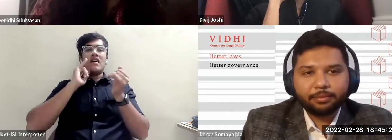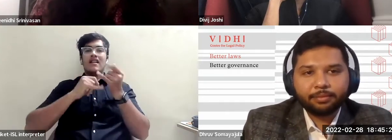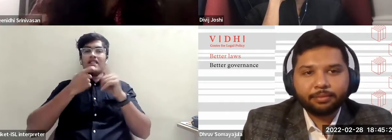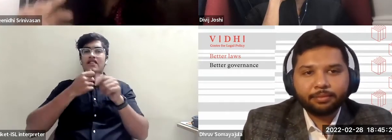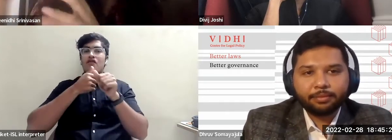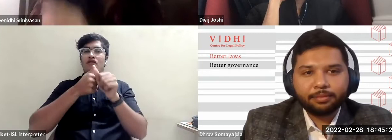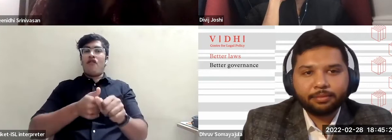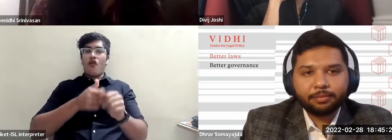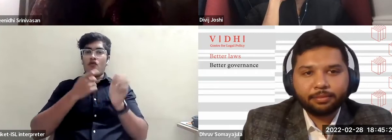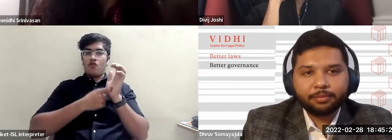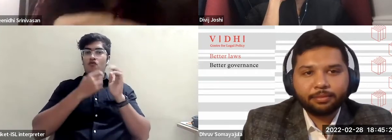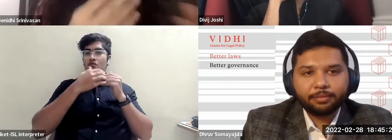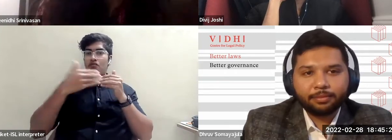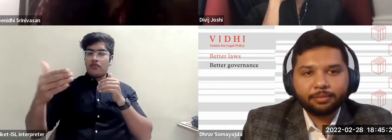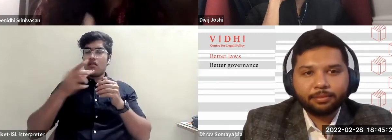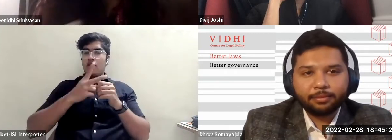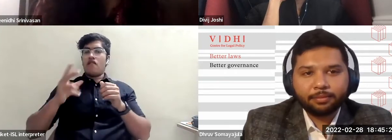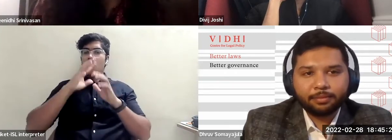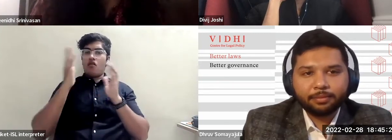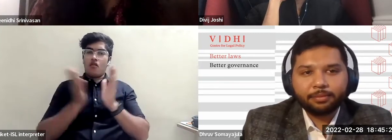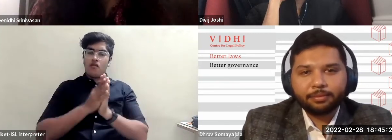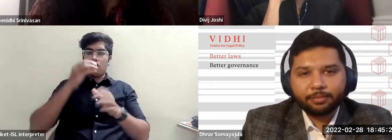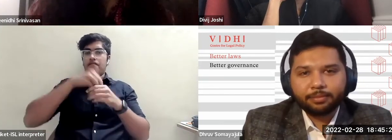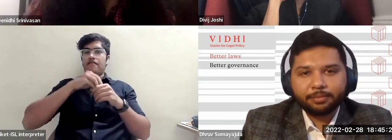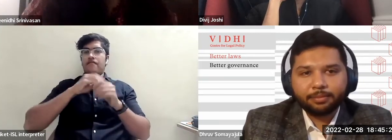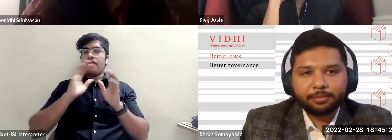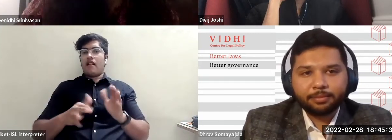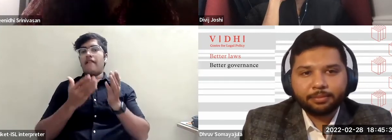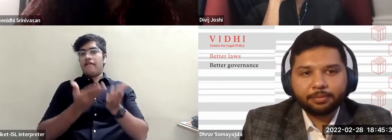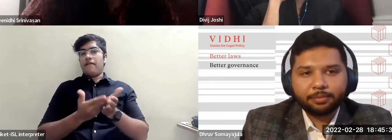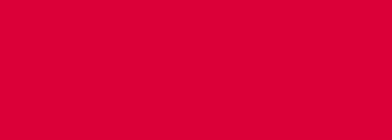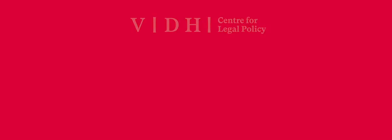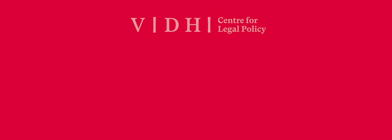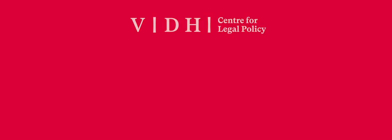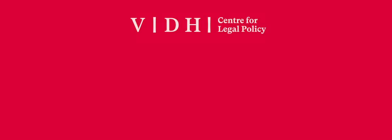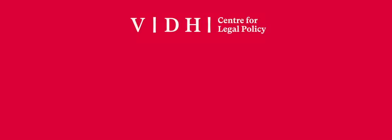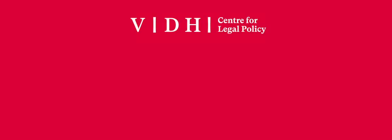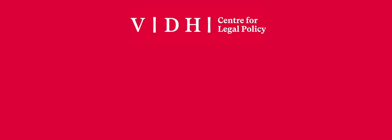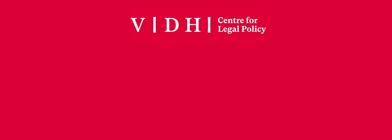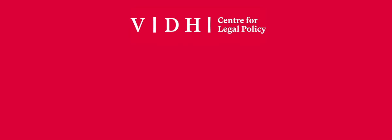principles are sort of set out in the law and then there is guidance that you work towards.